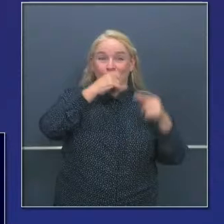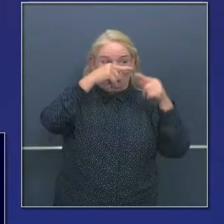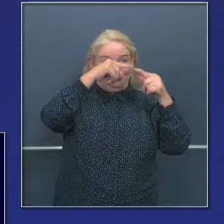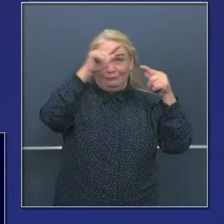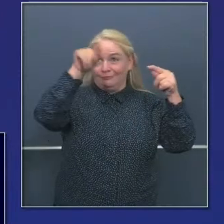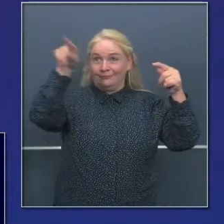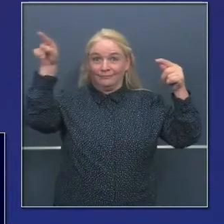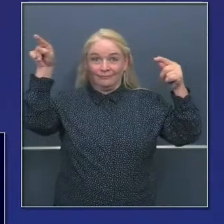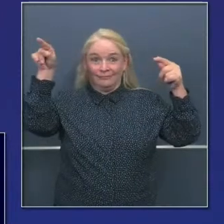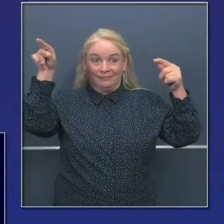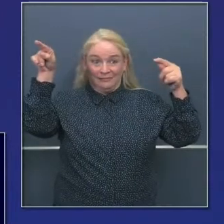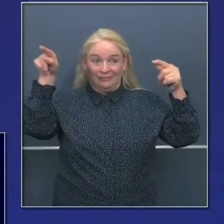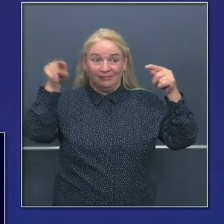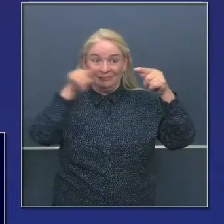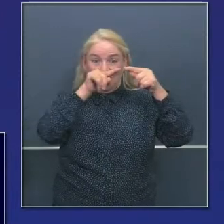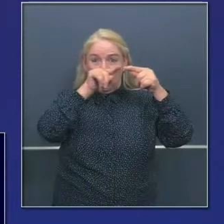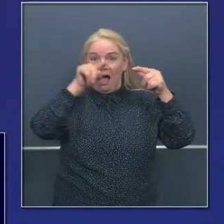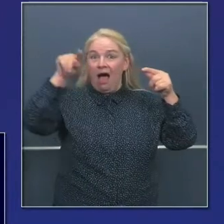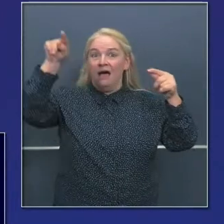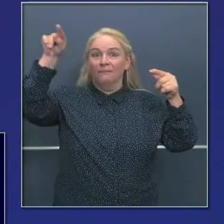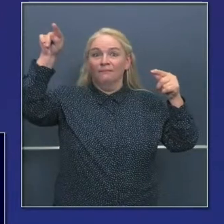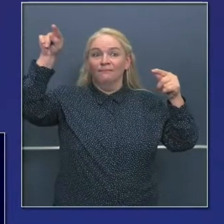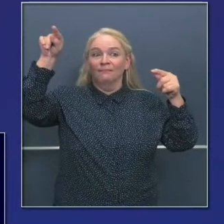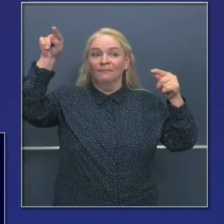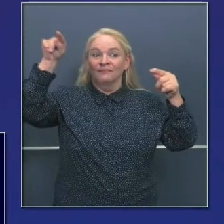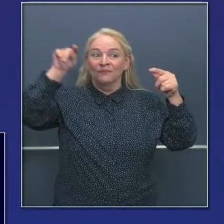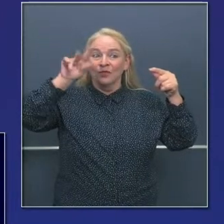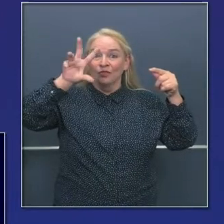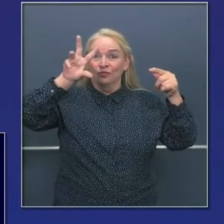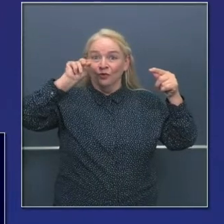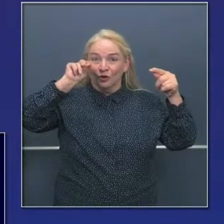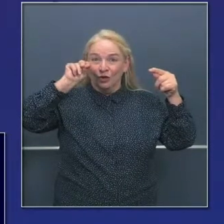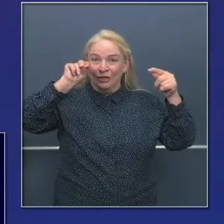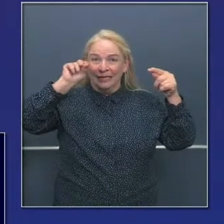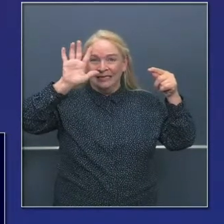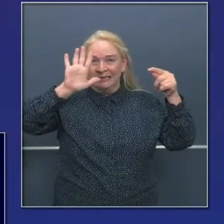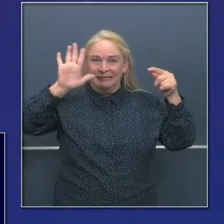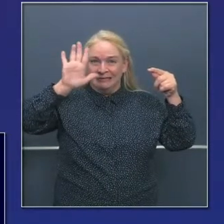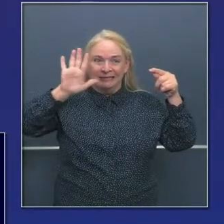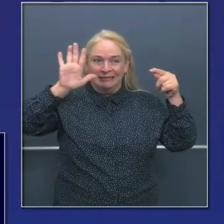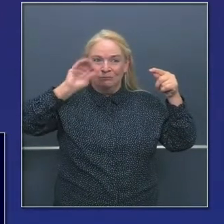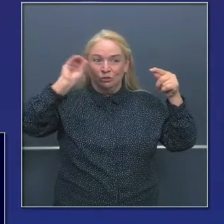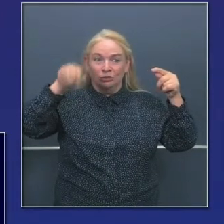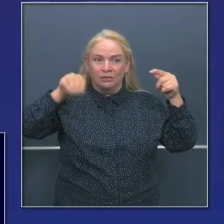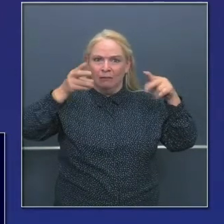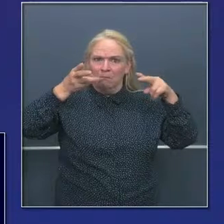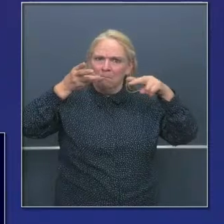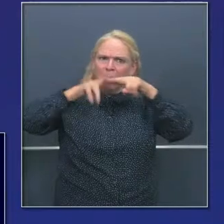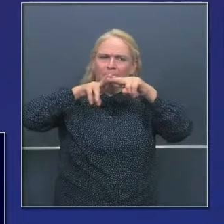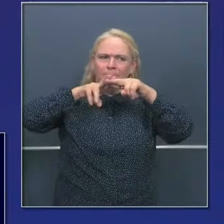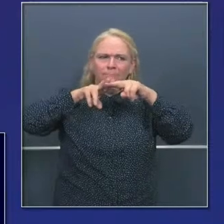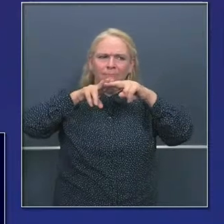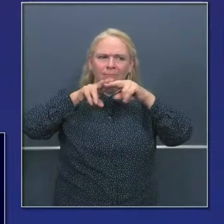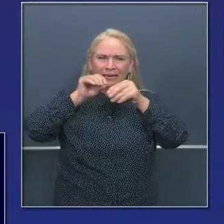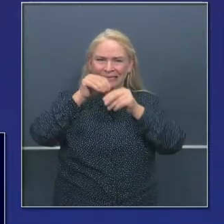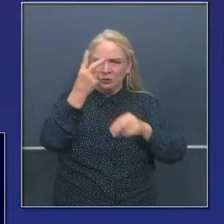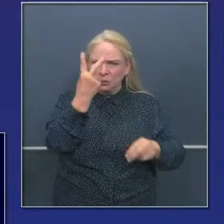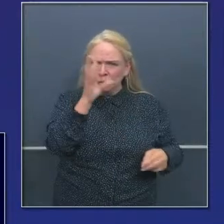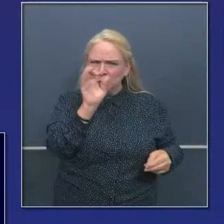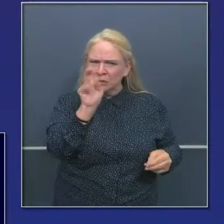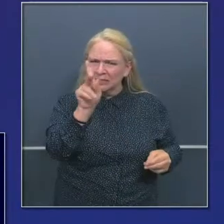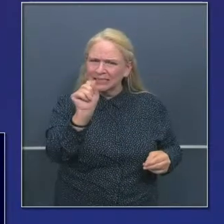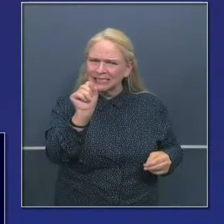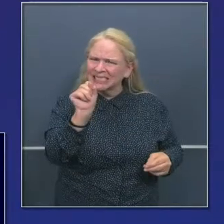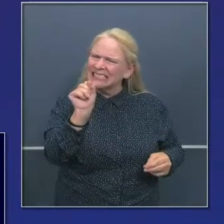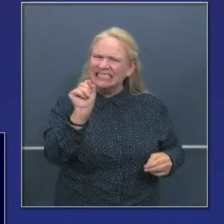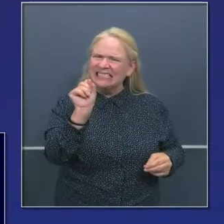a 37% increase in the positivity rate just over a 2-week period. Again, now over a 14-day